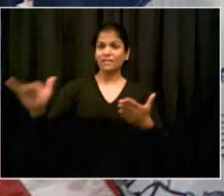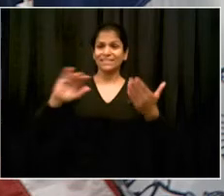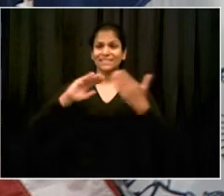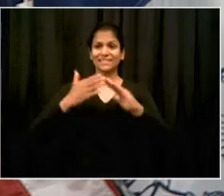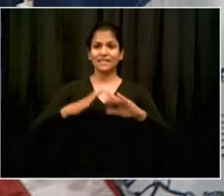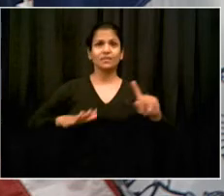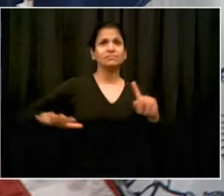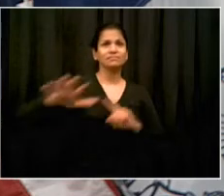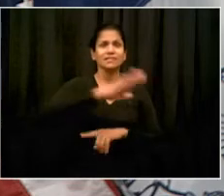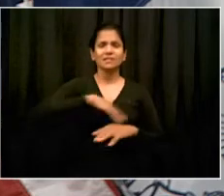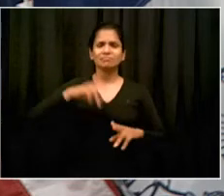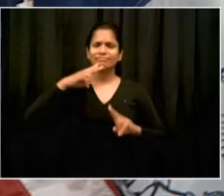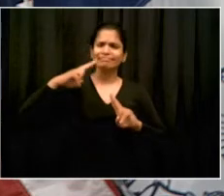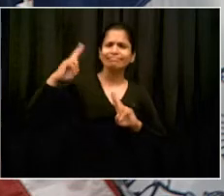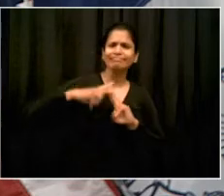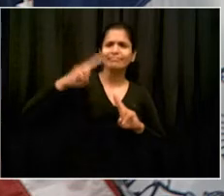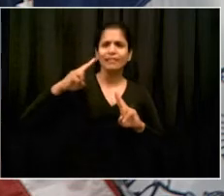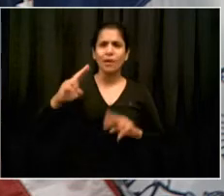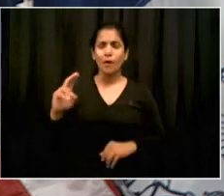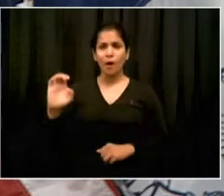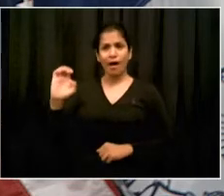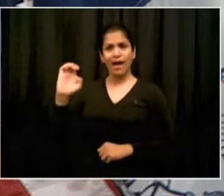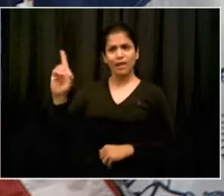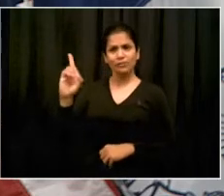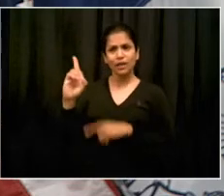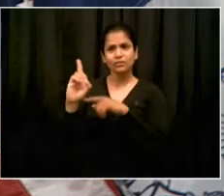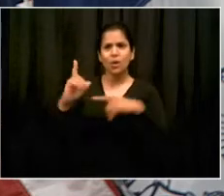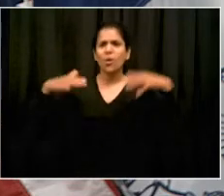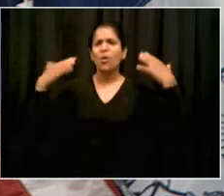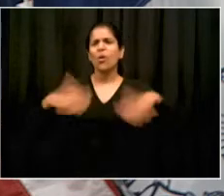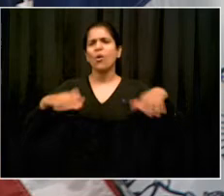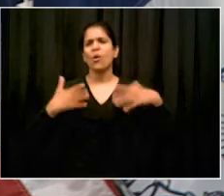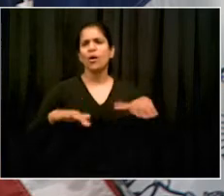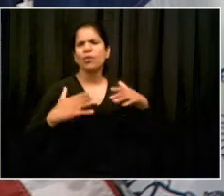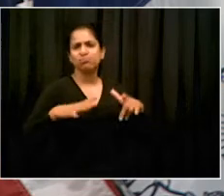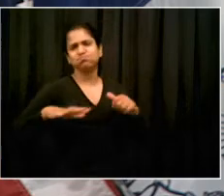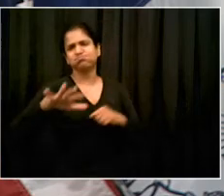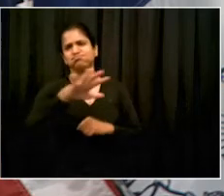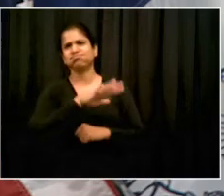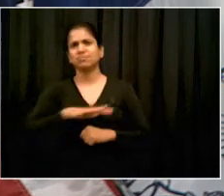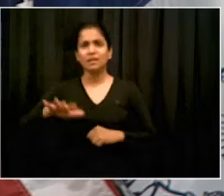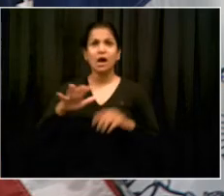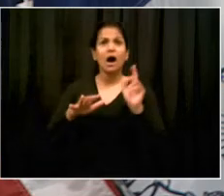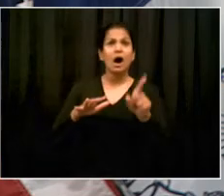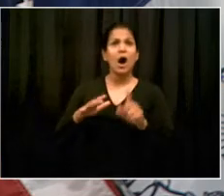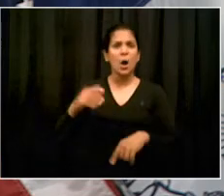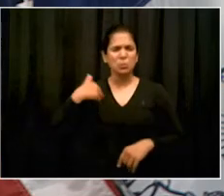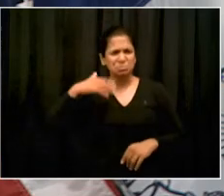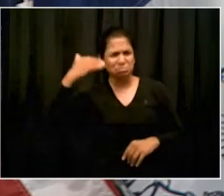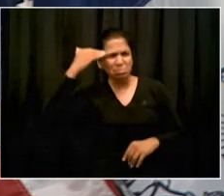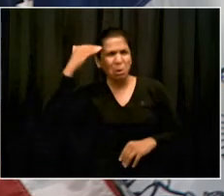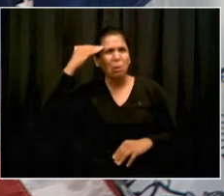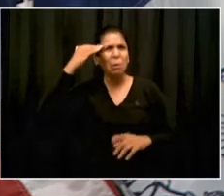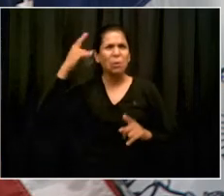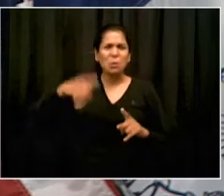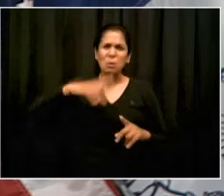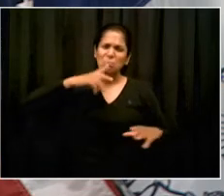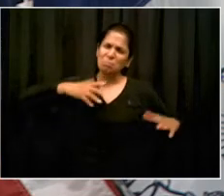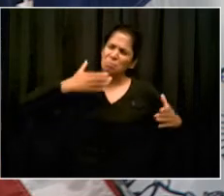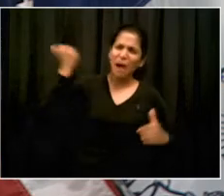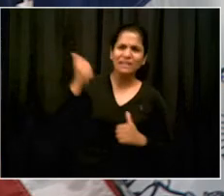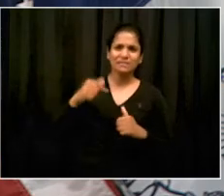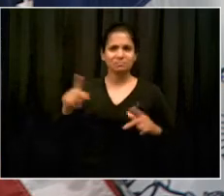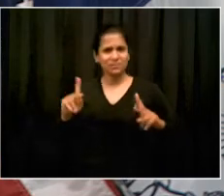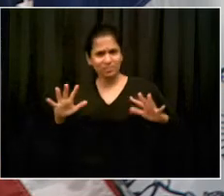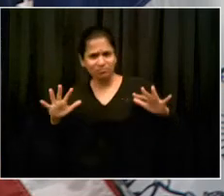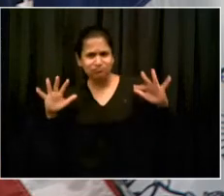blended system, a lot of kids, some of the time will be in person, some will be at home certain days learning online. Other kids, all